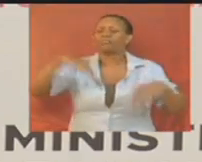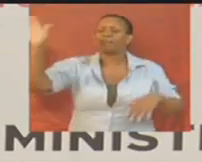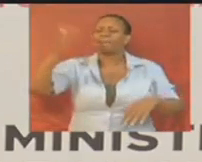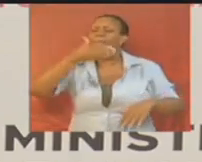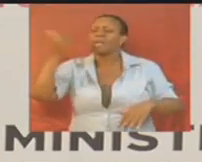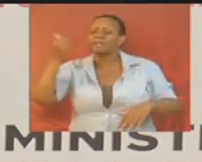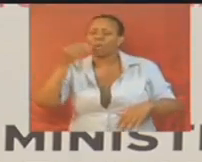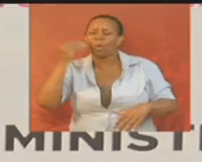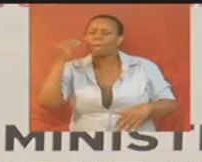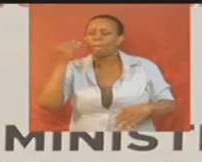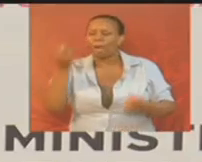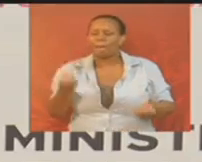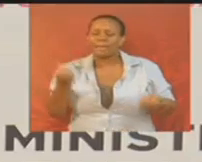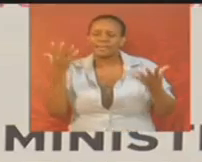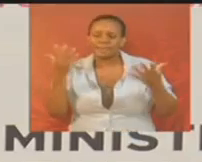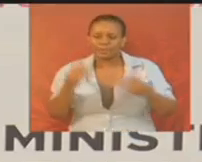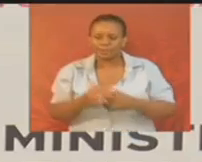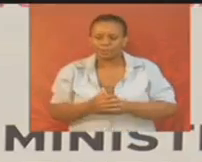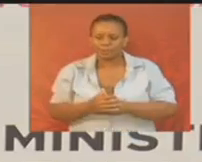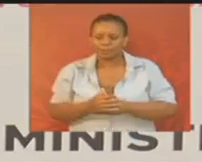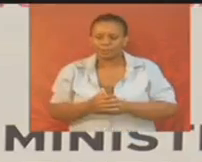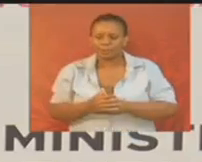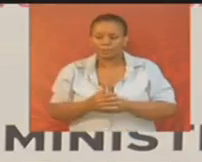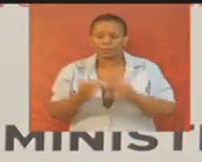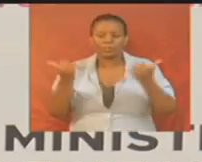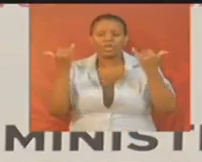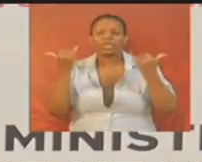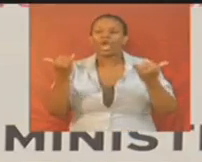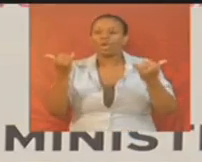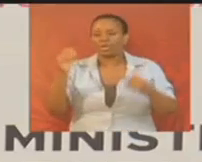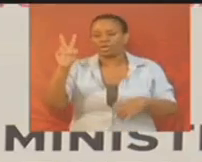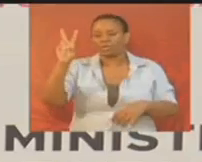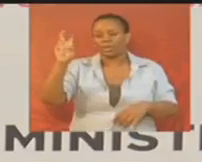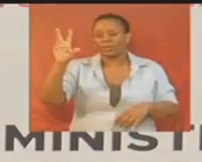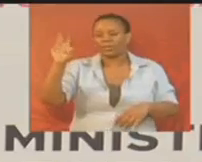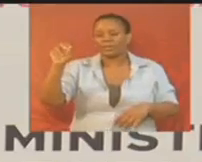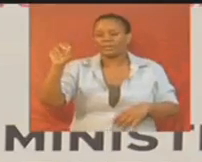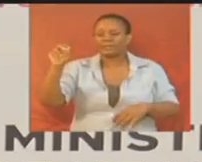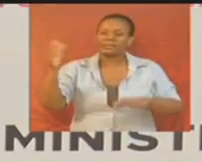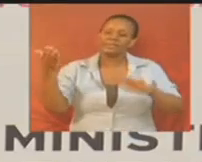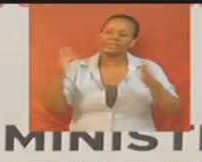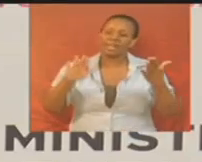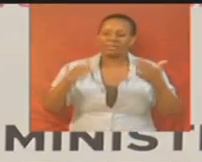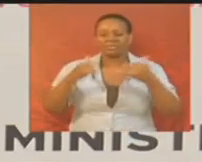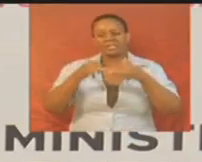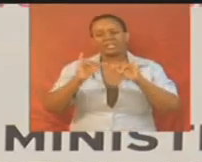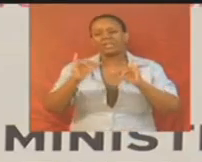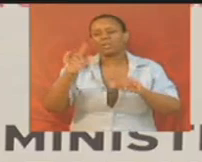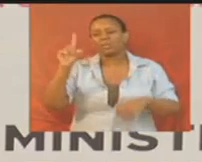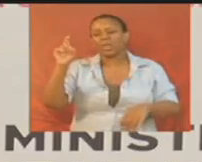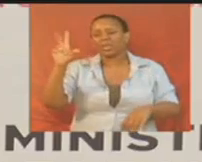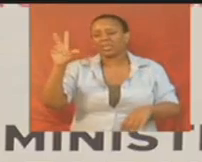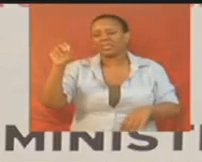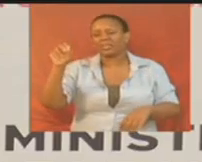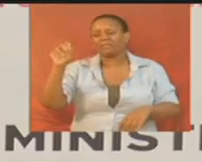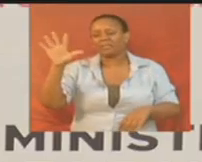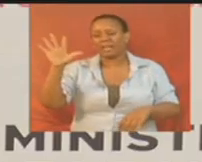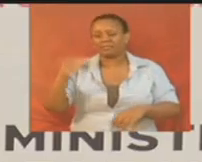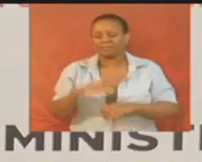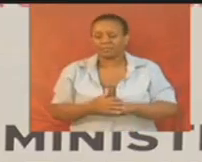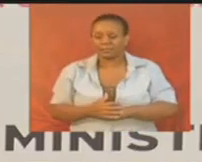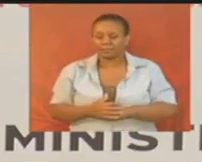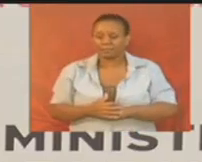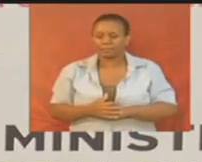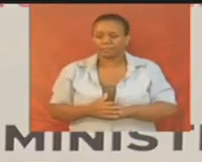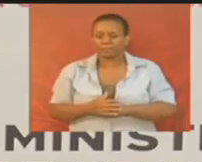Our active caseload now stands at 230, and deaths remain at 135. With respect to our hospital population, we have